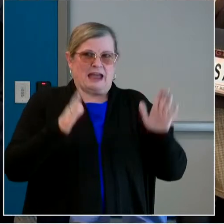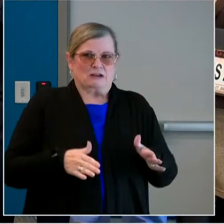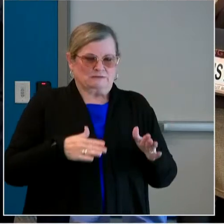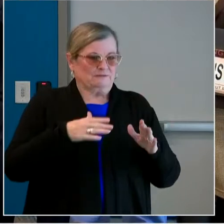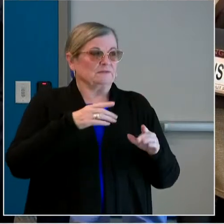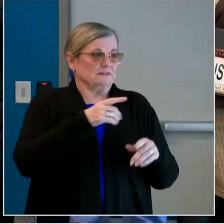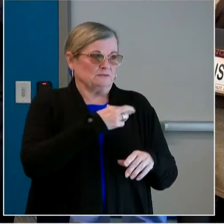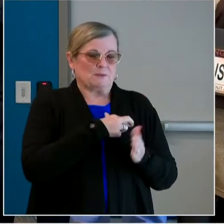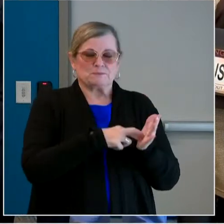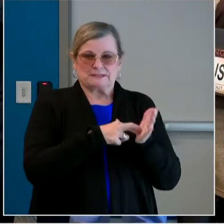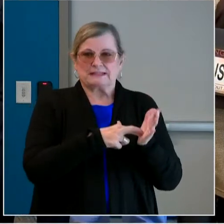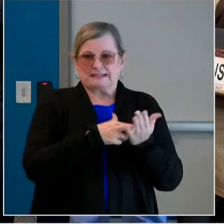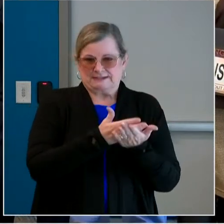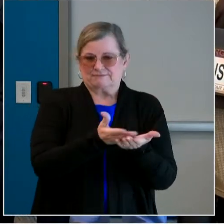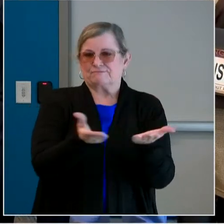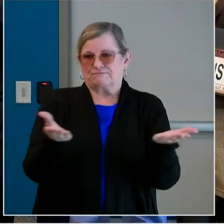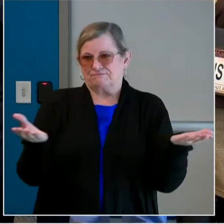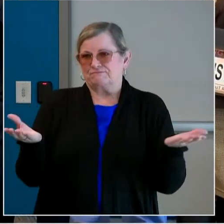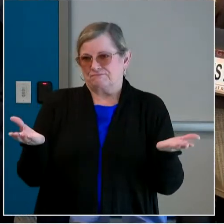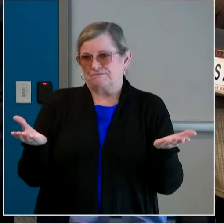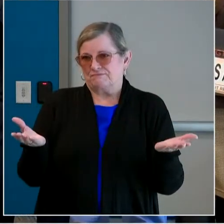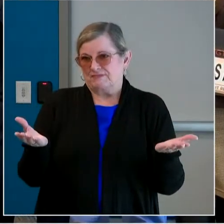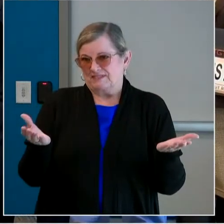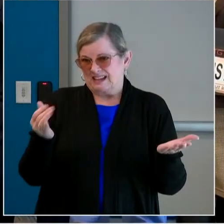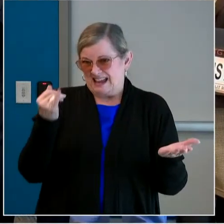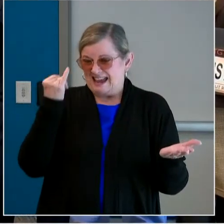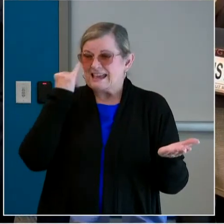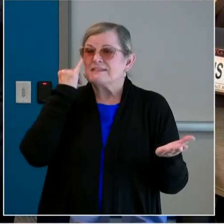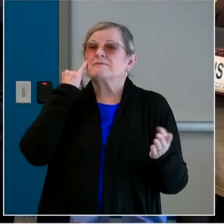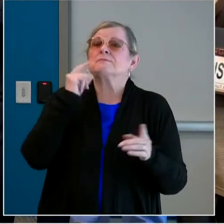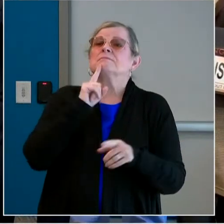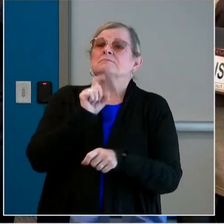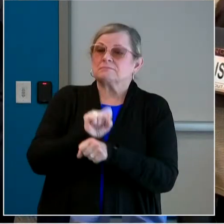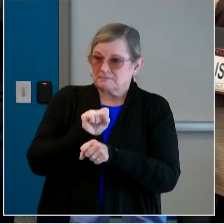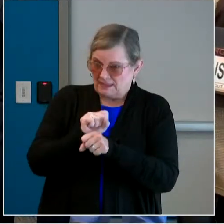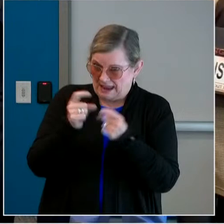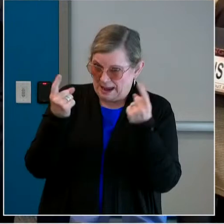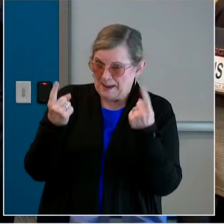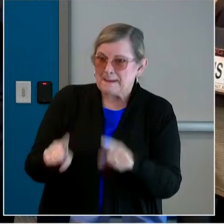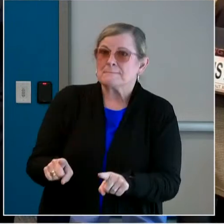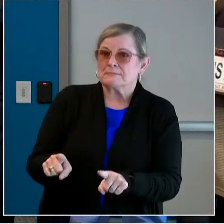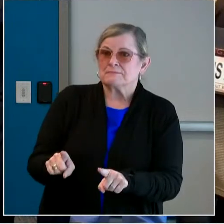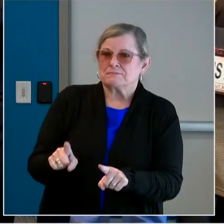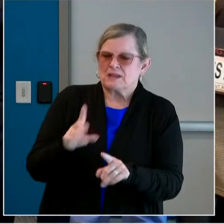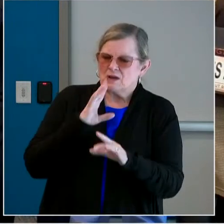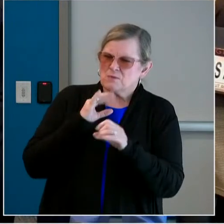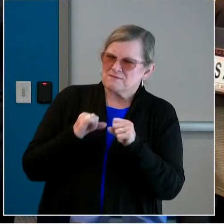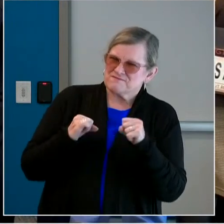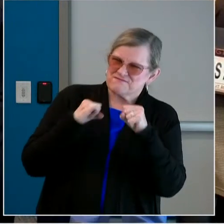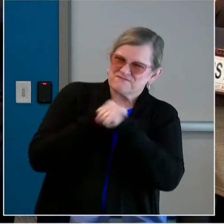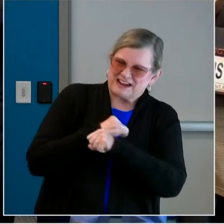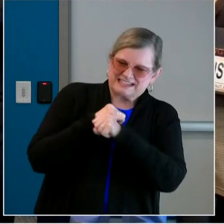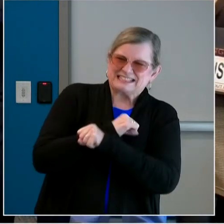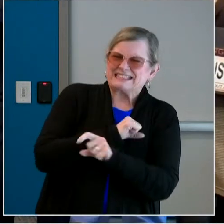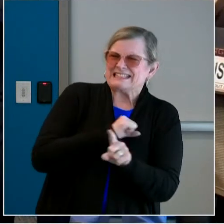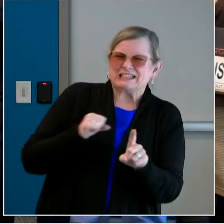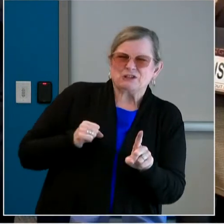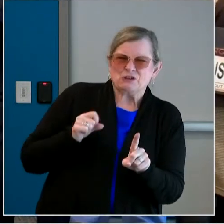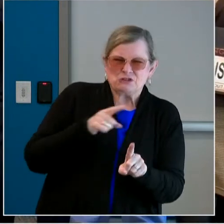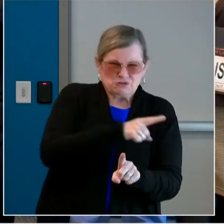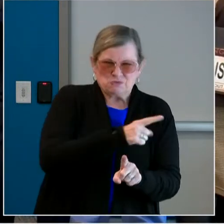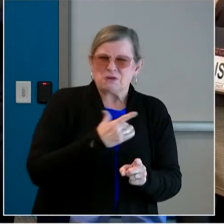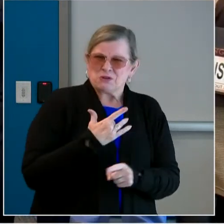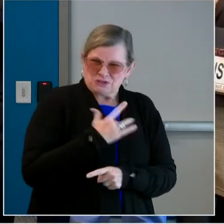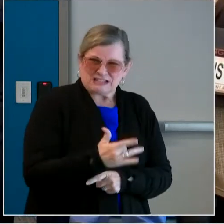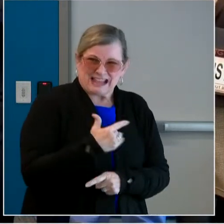What I will do then is to fight in the Senate, where I usually have greater luck, even though